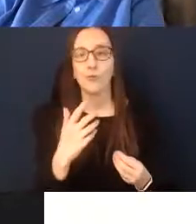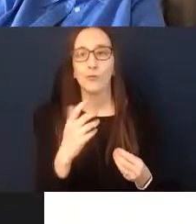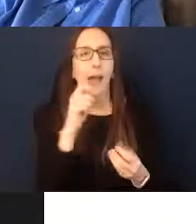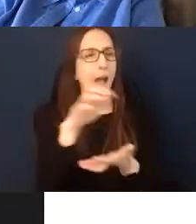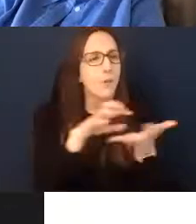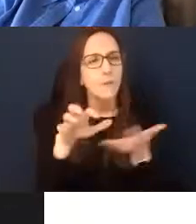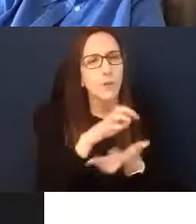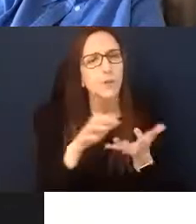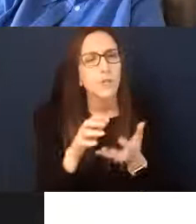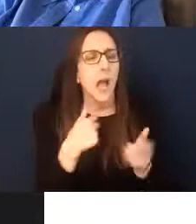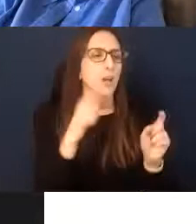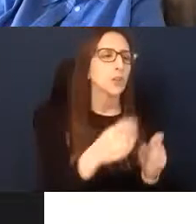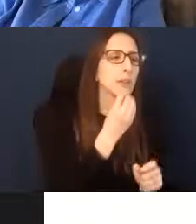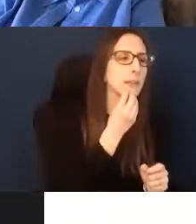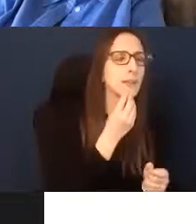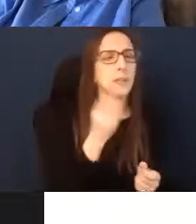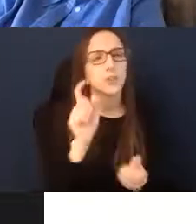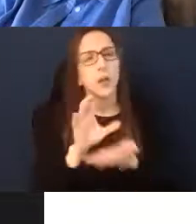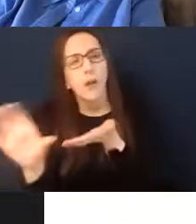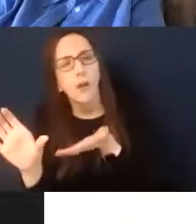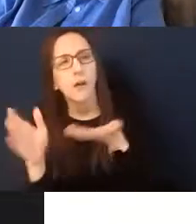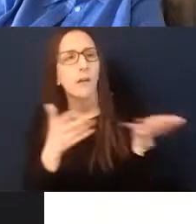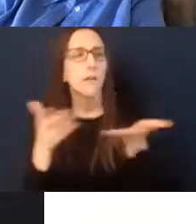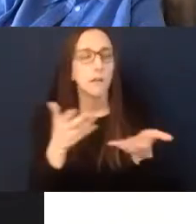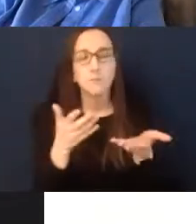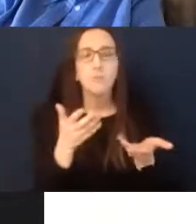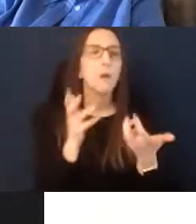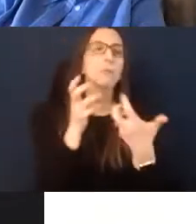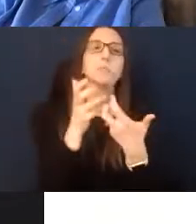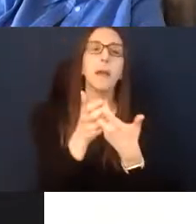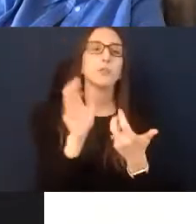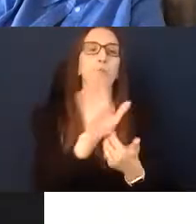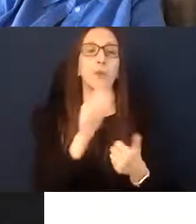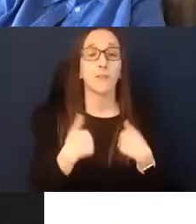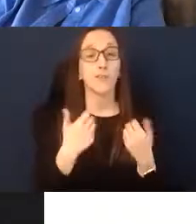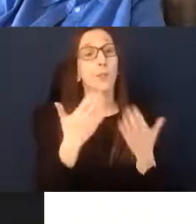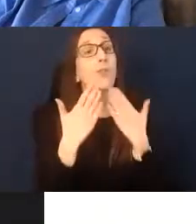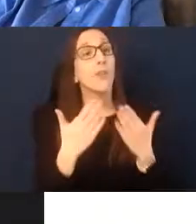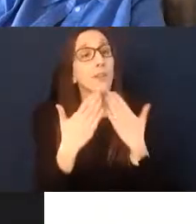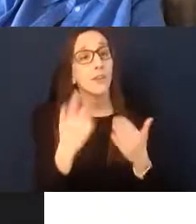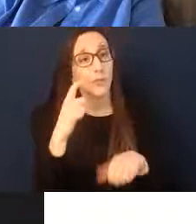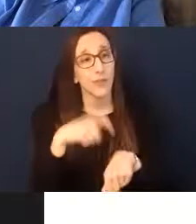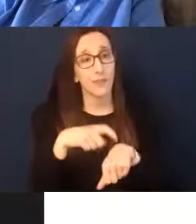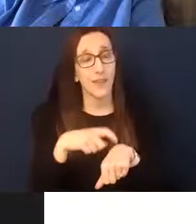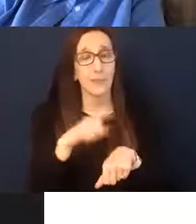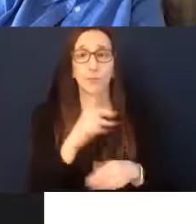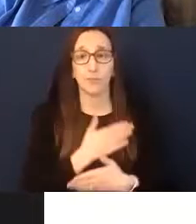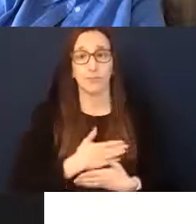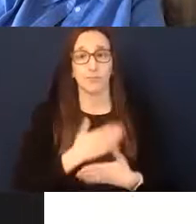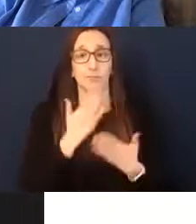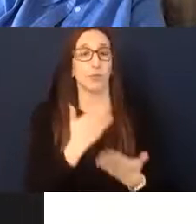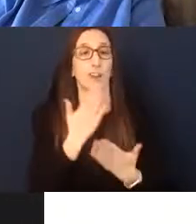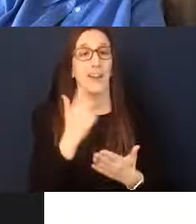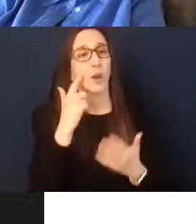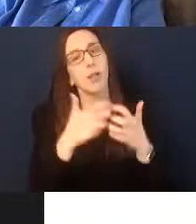want to set for yourself and all that. So thank you for today. I really appreciate you. I know that was a lot